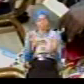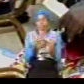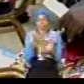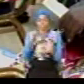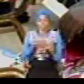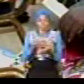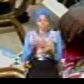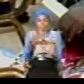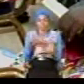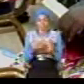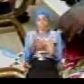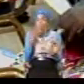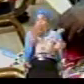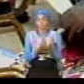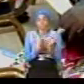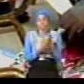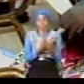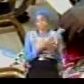name of the Lord.